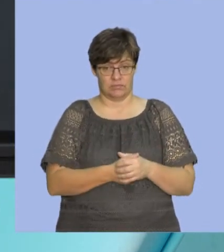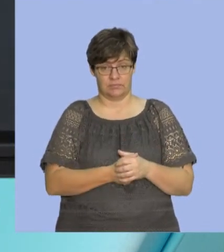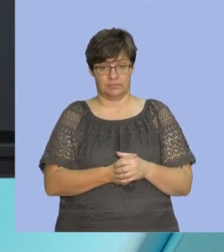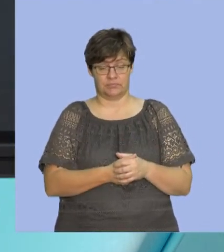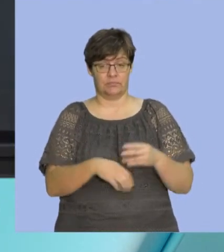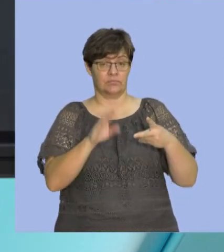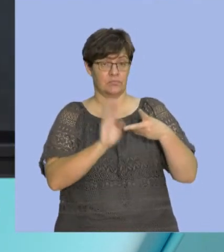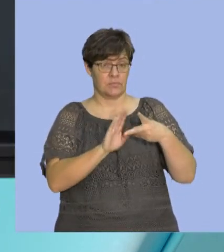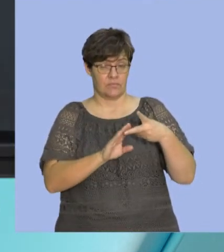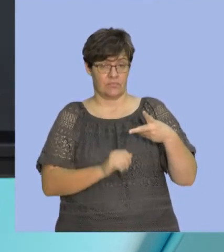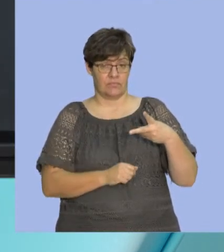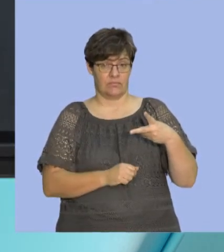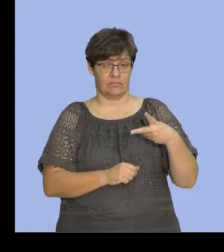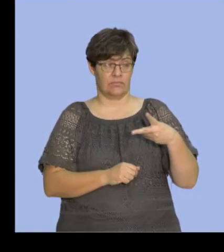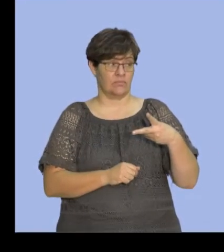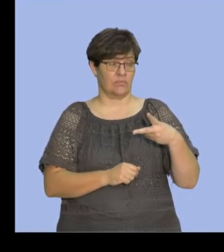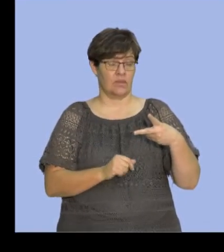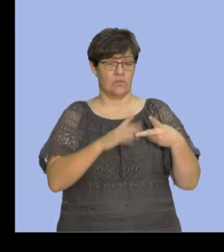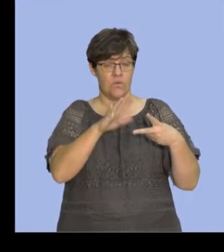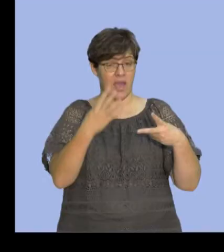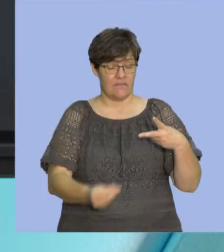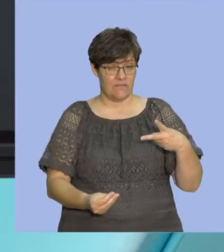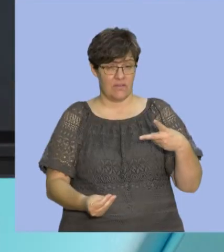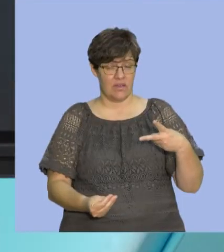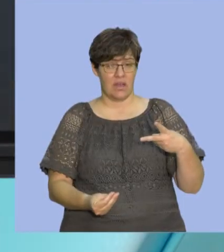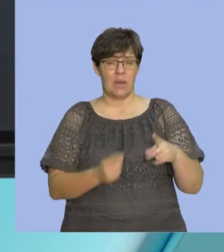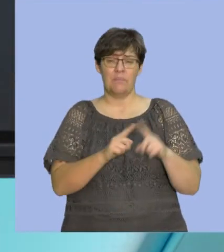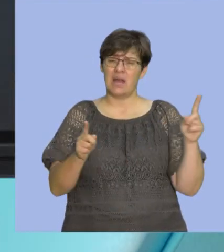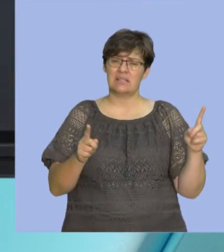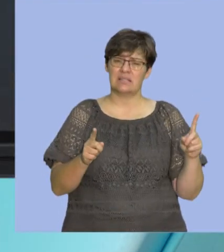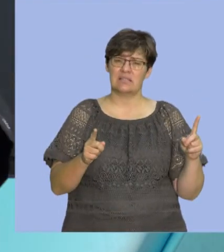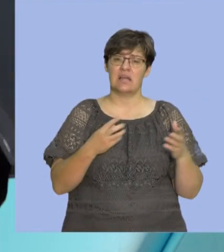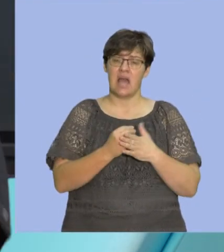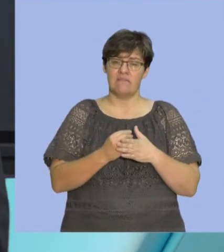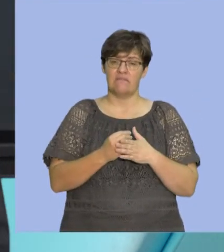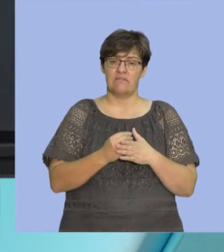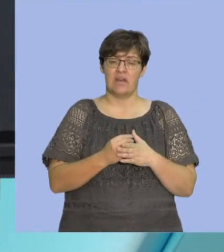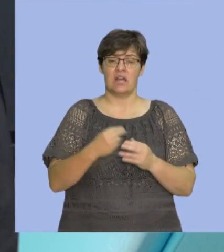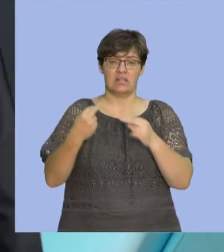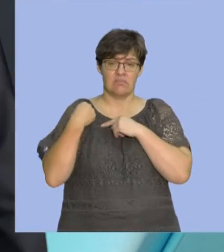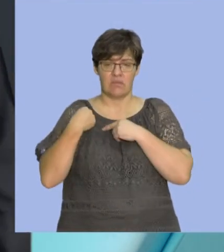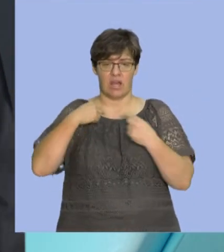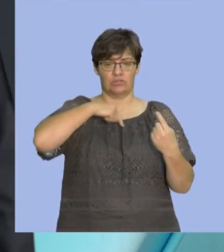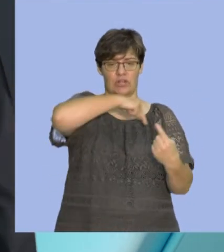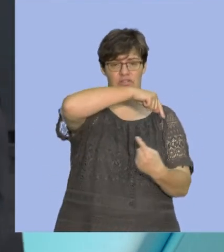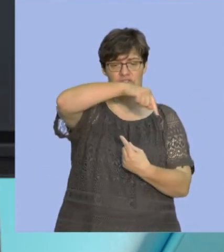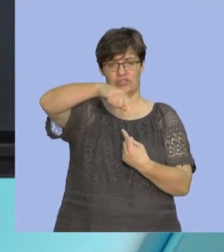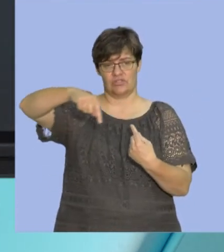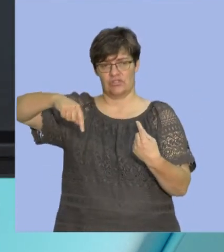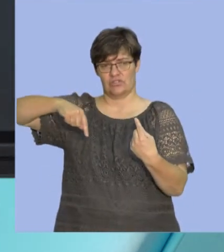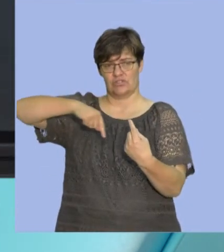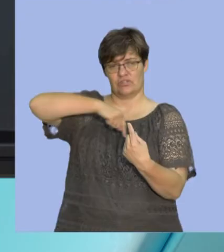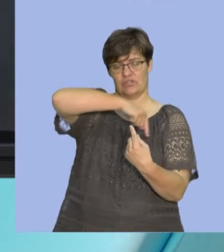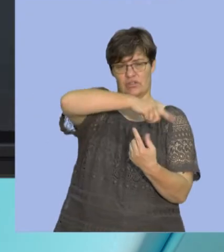Number two, we don't have it here, but you could also have rotation of duties. Why is